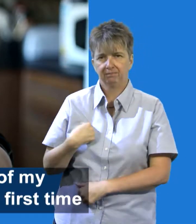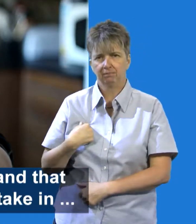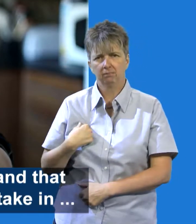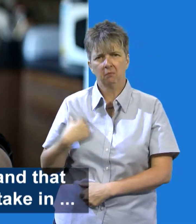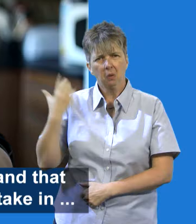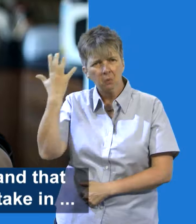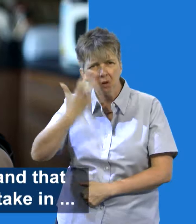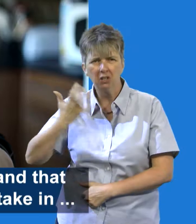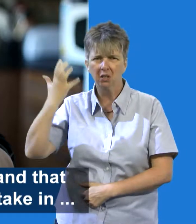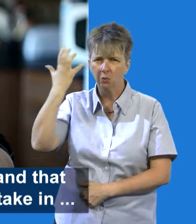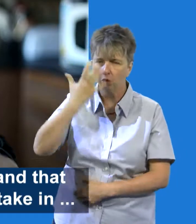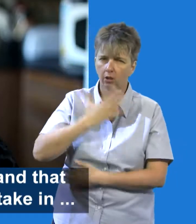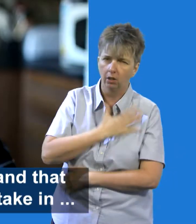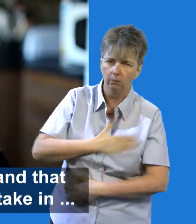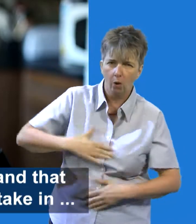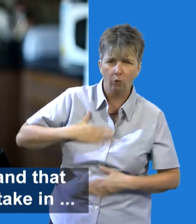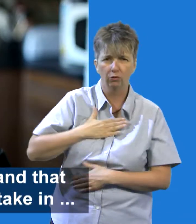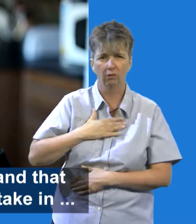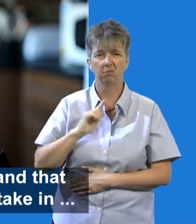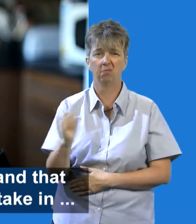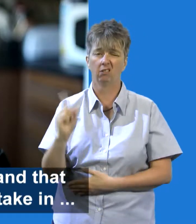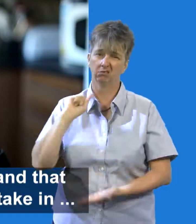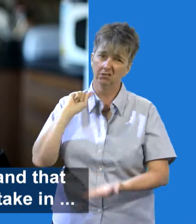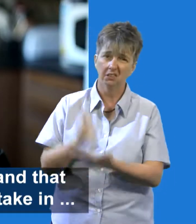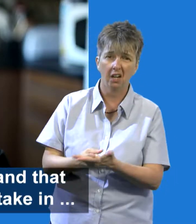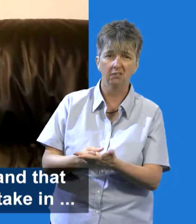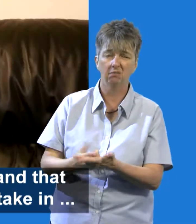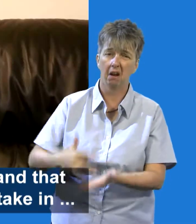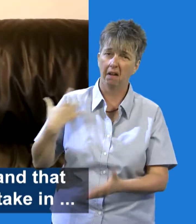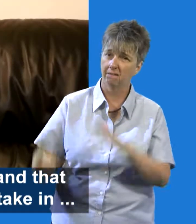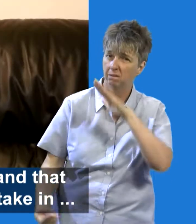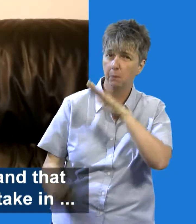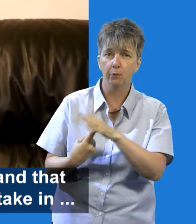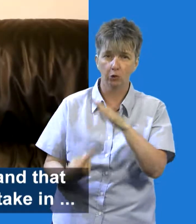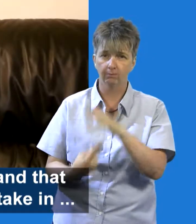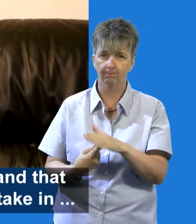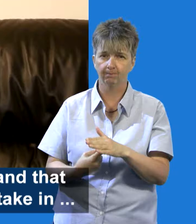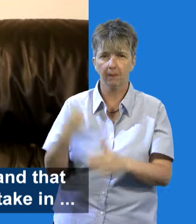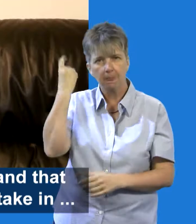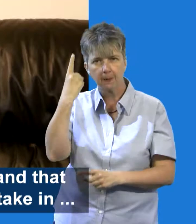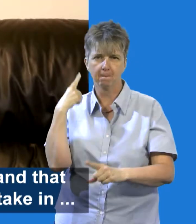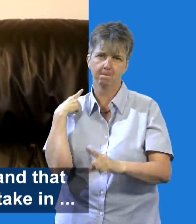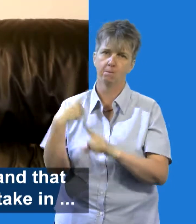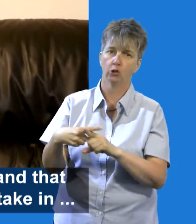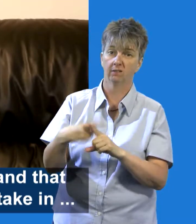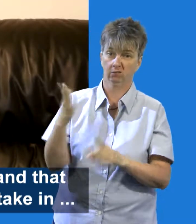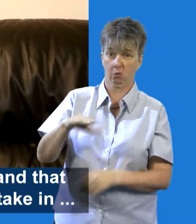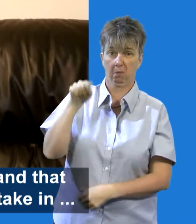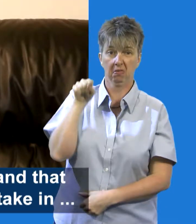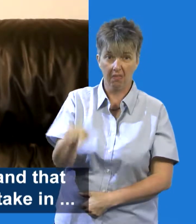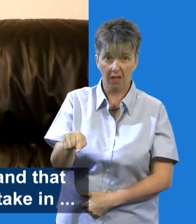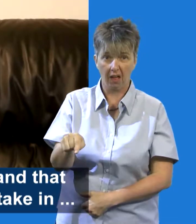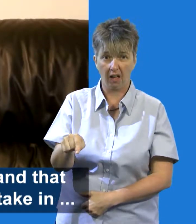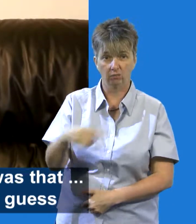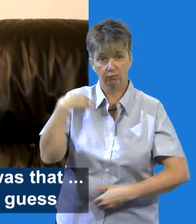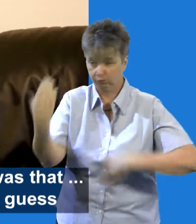I was told that I could go blind. And that moment was really difficult to